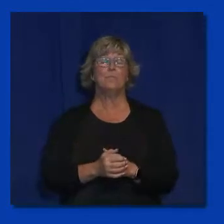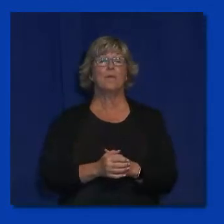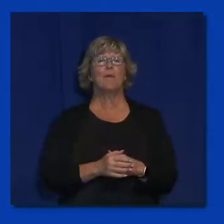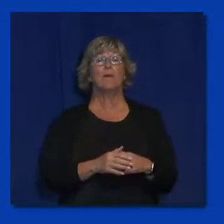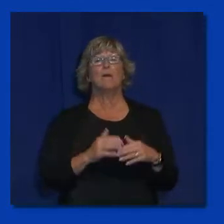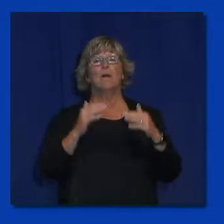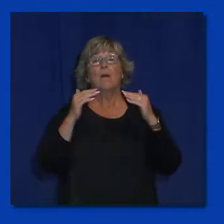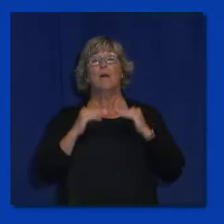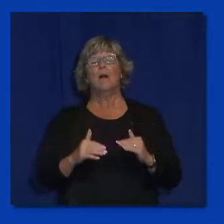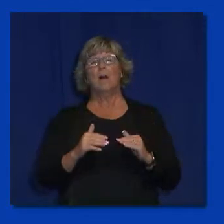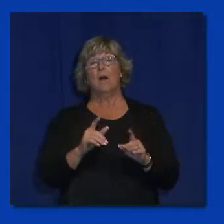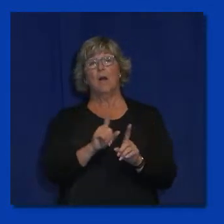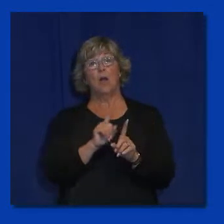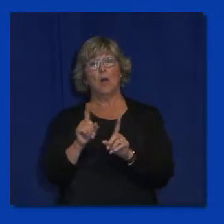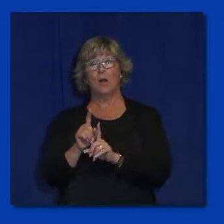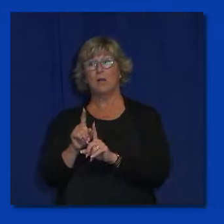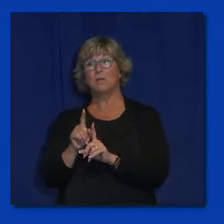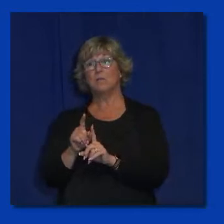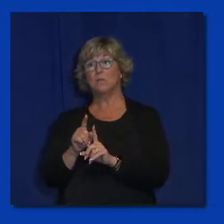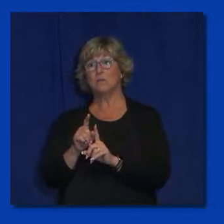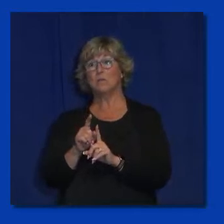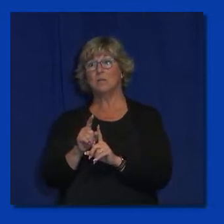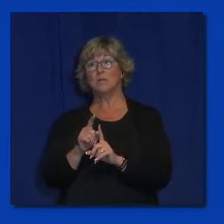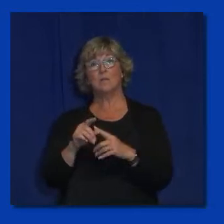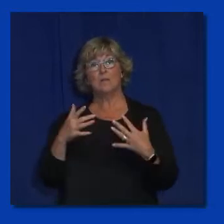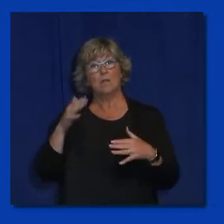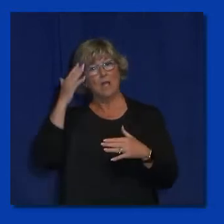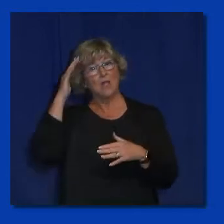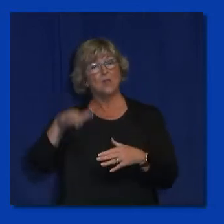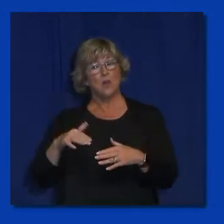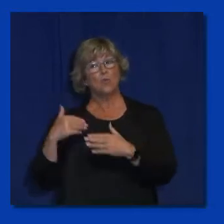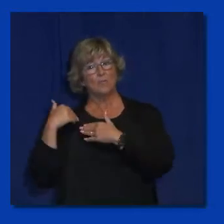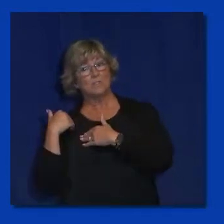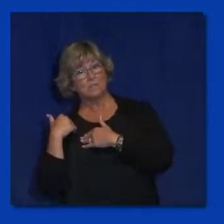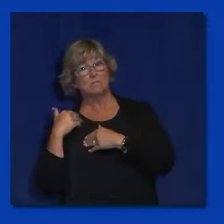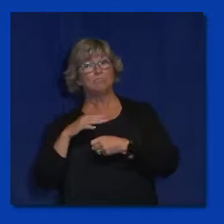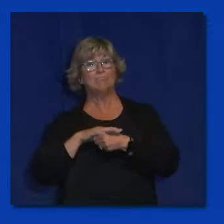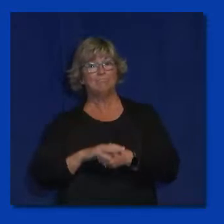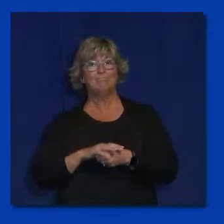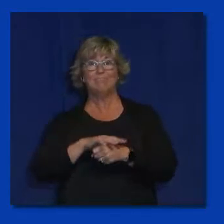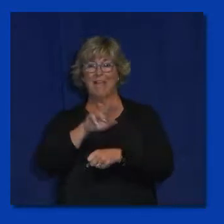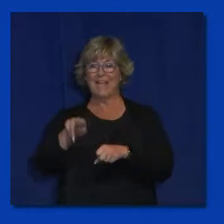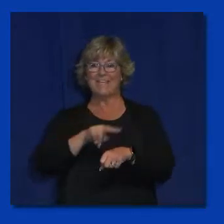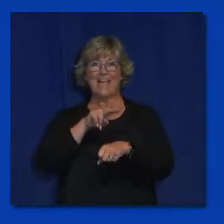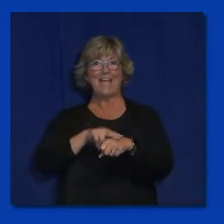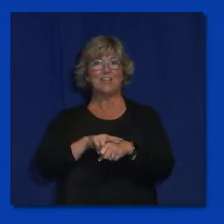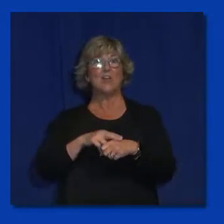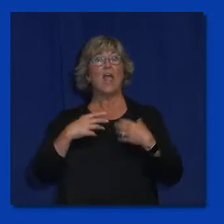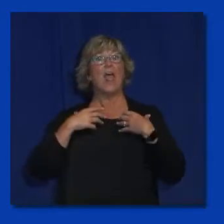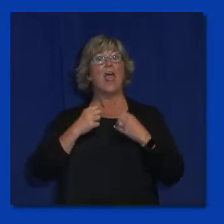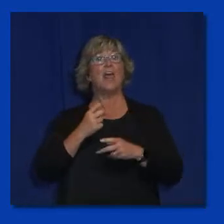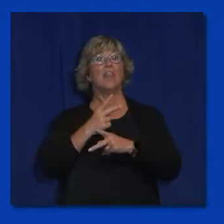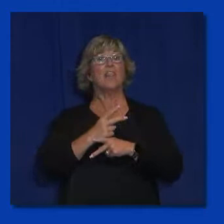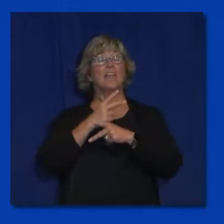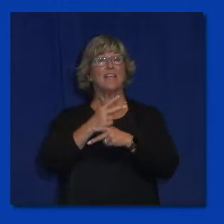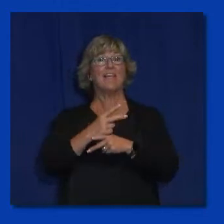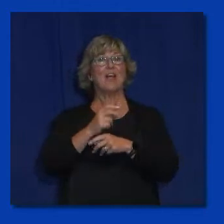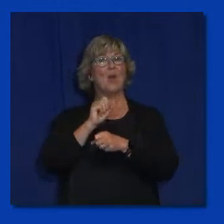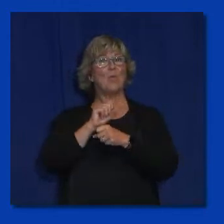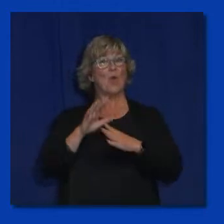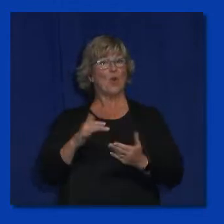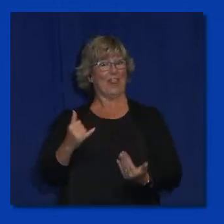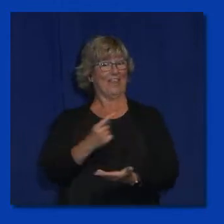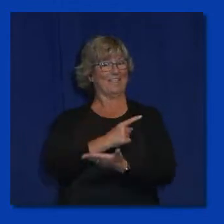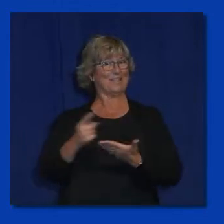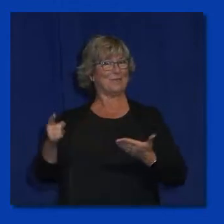also am very mindful of the stress and the burden. It's, I think, National Healthcare Workers Week